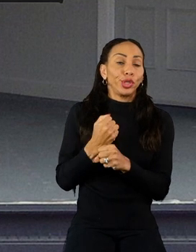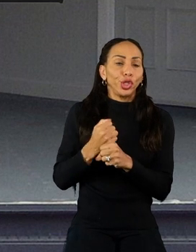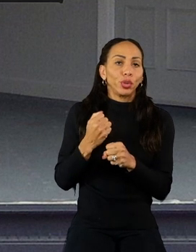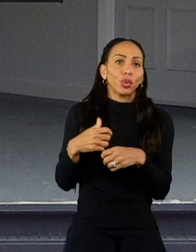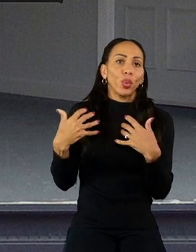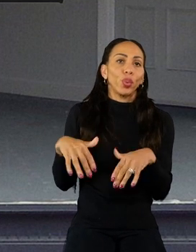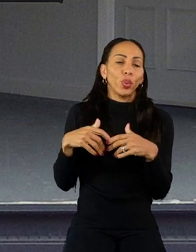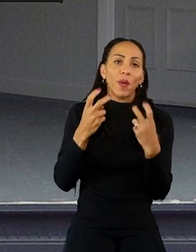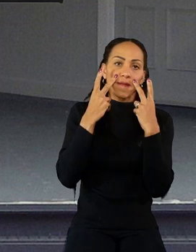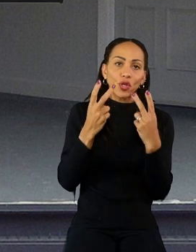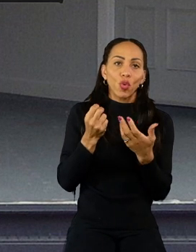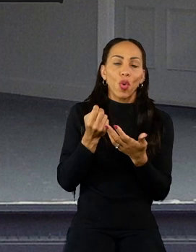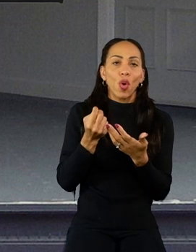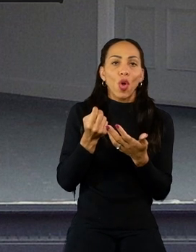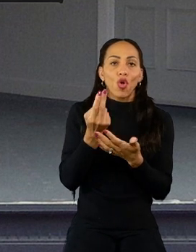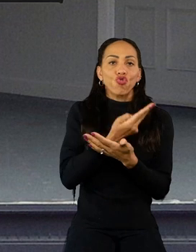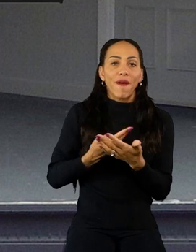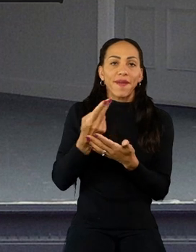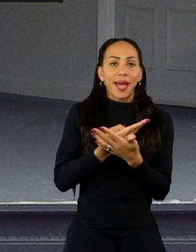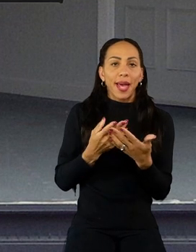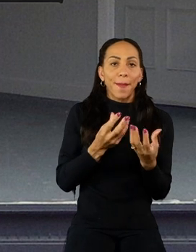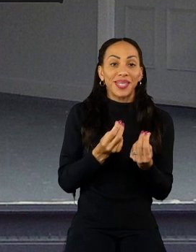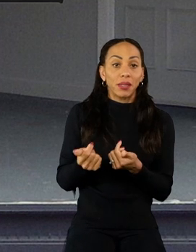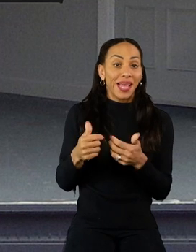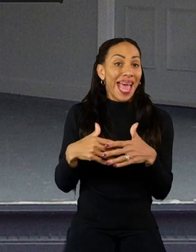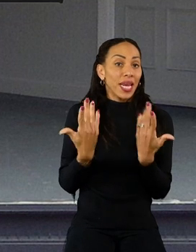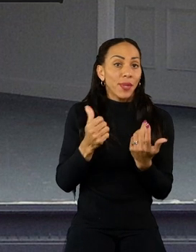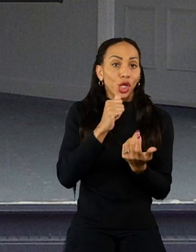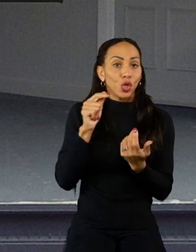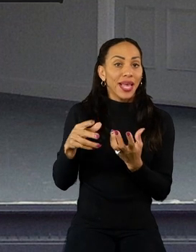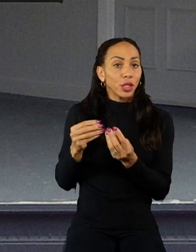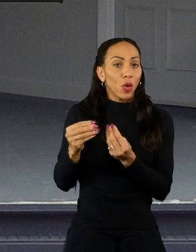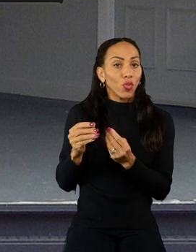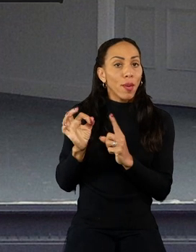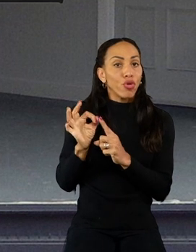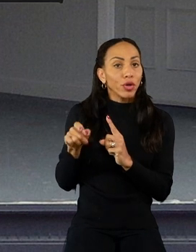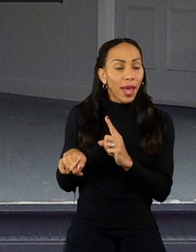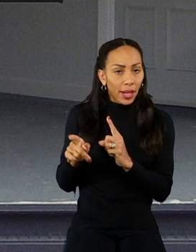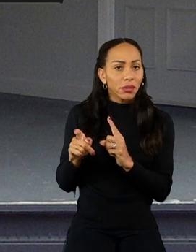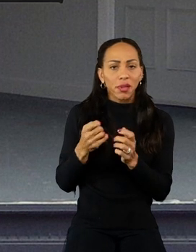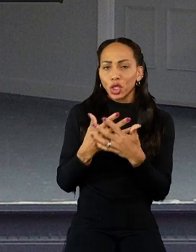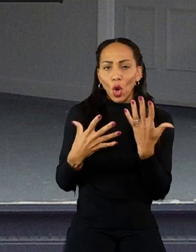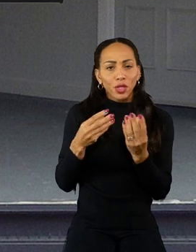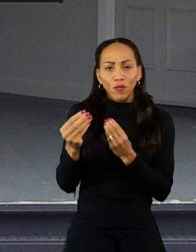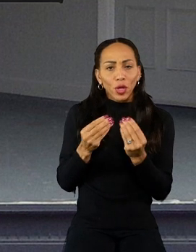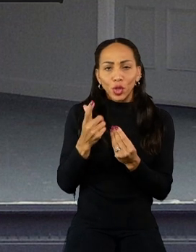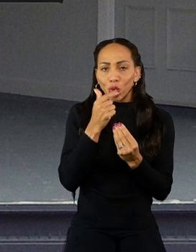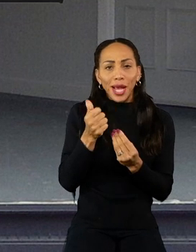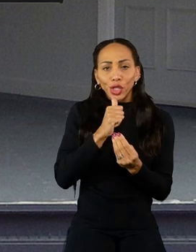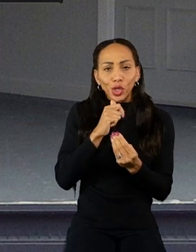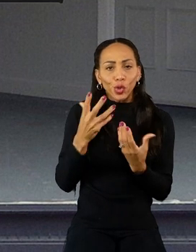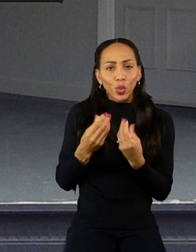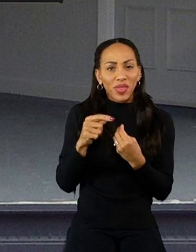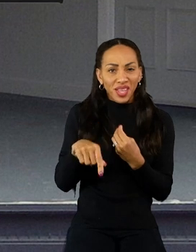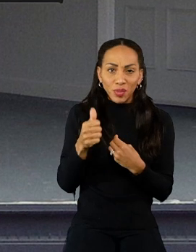but she produced some really, really stunning visual graphic material with it. So anyone that can use Procreate, you know, there's all sorts of different